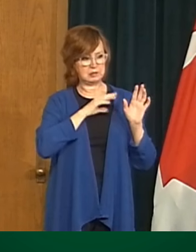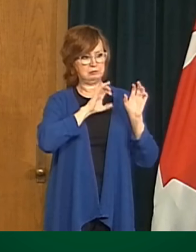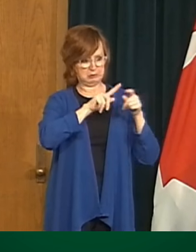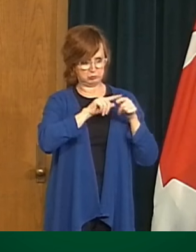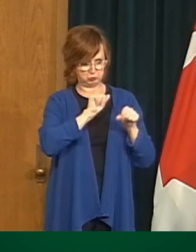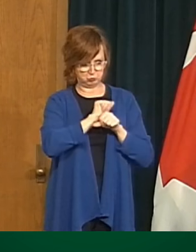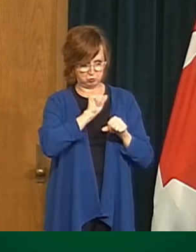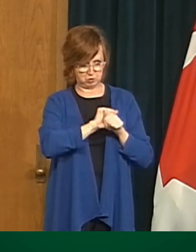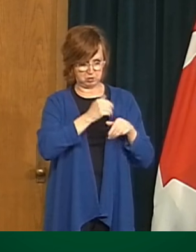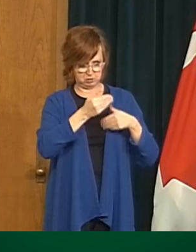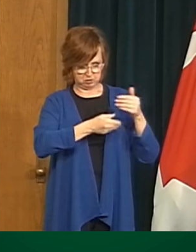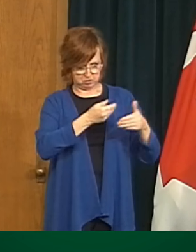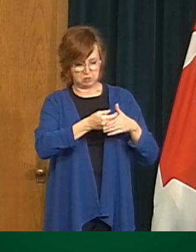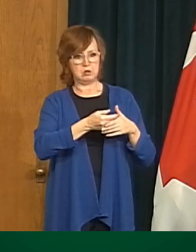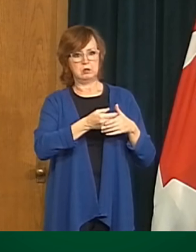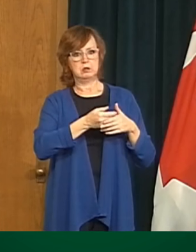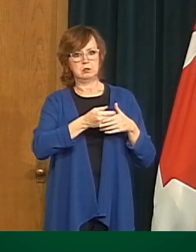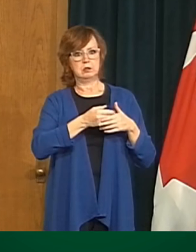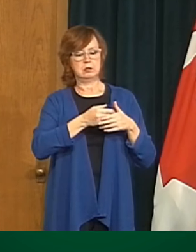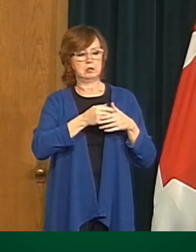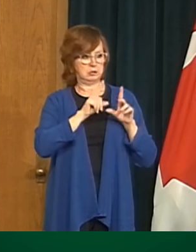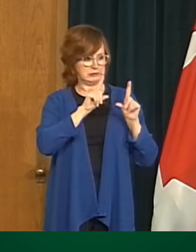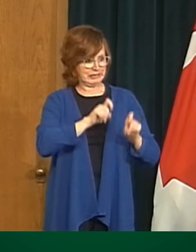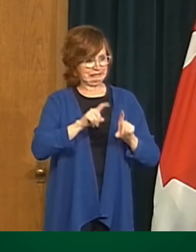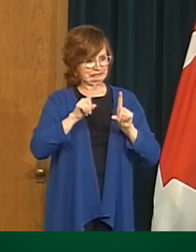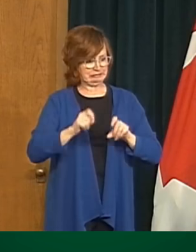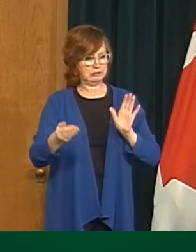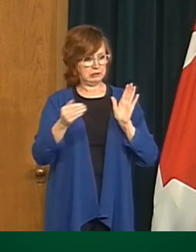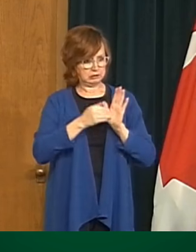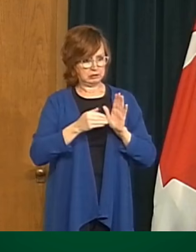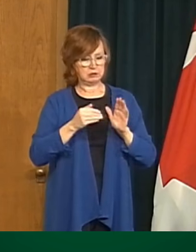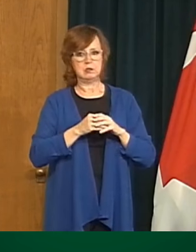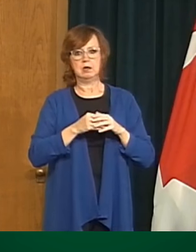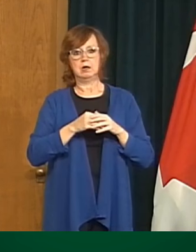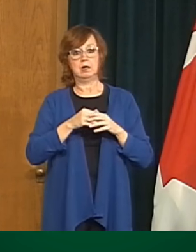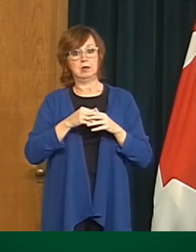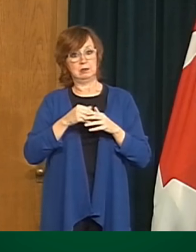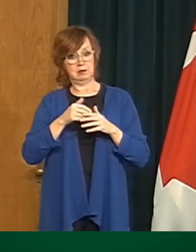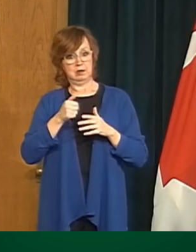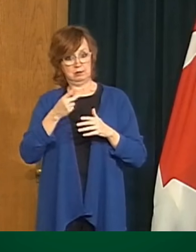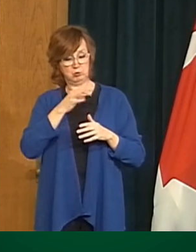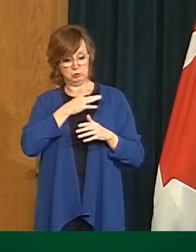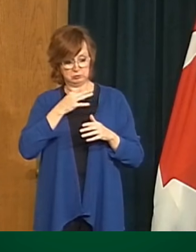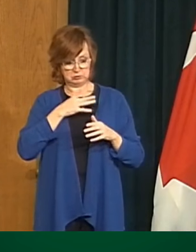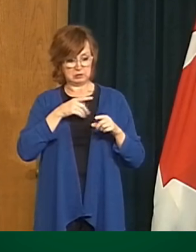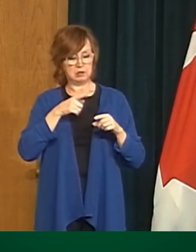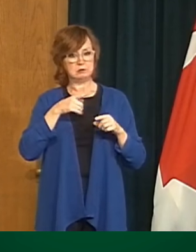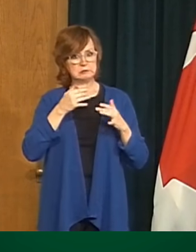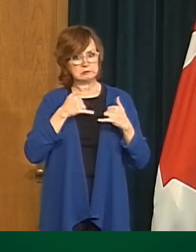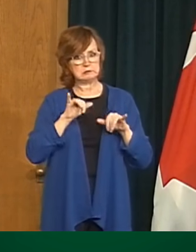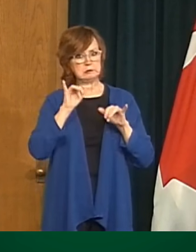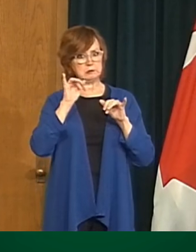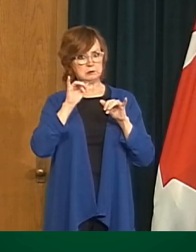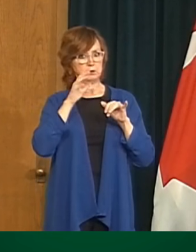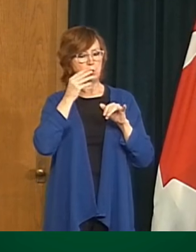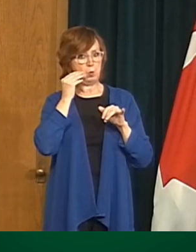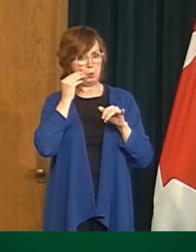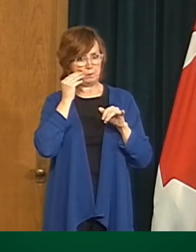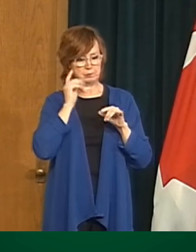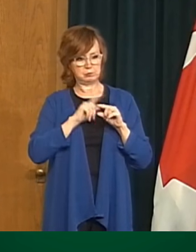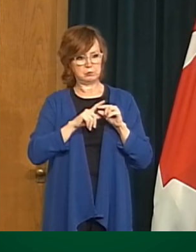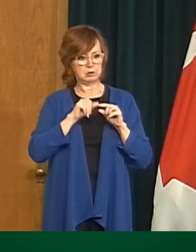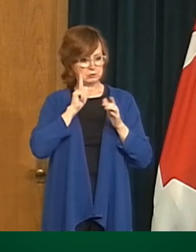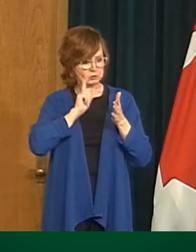staff that are currently on quarantine to ensure that even though they're asymptomatic, they're not going back into the workforce after their